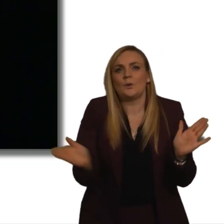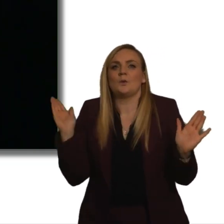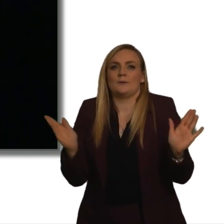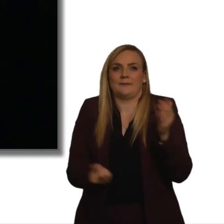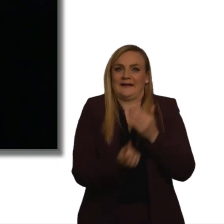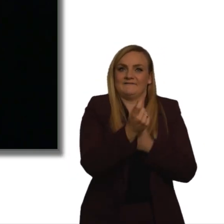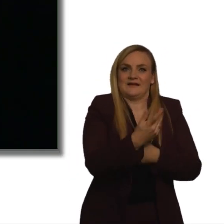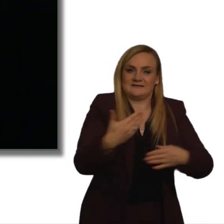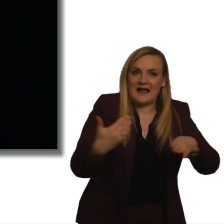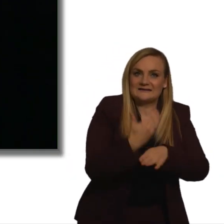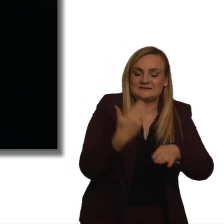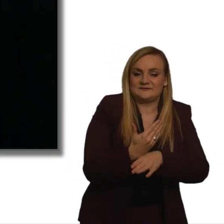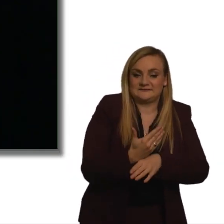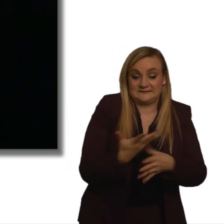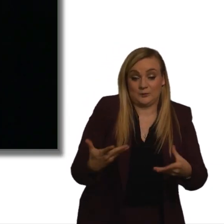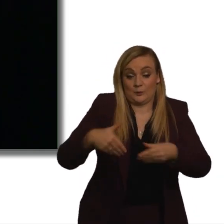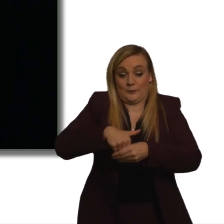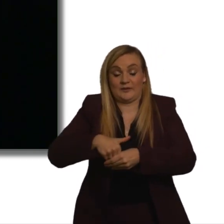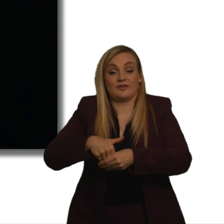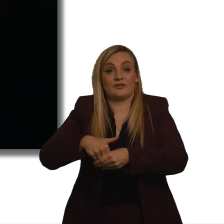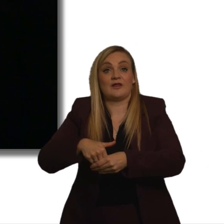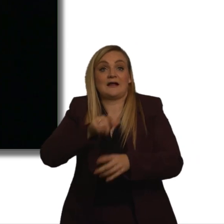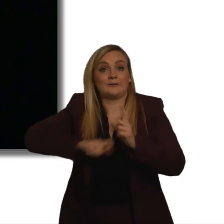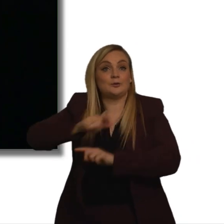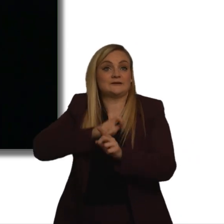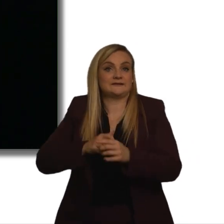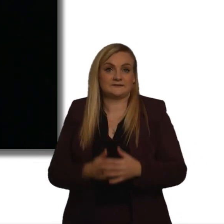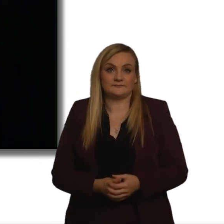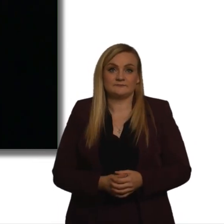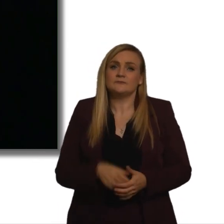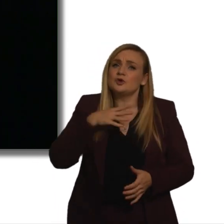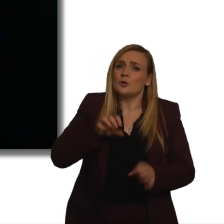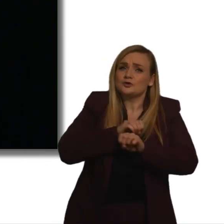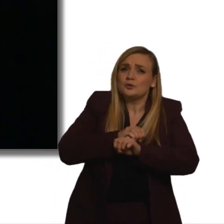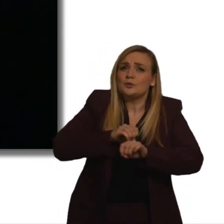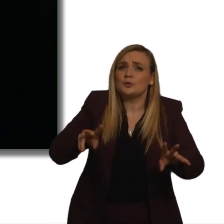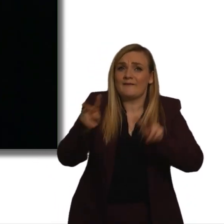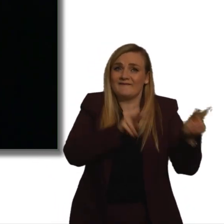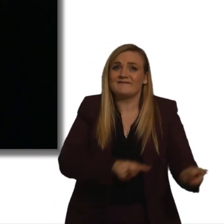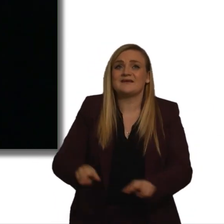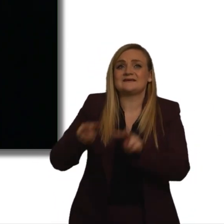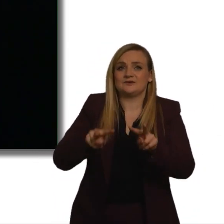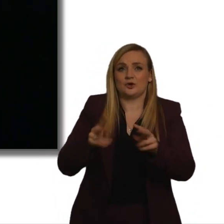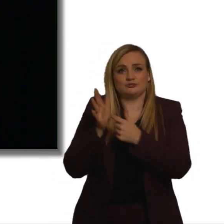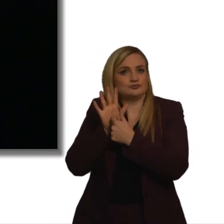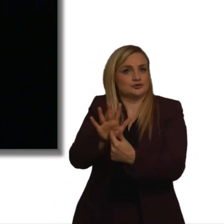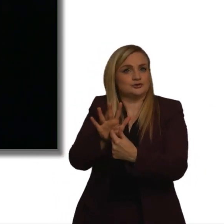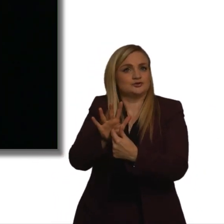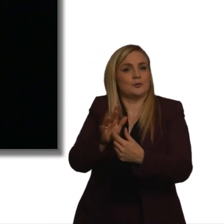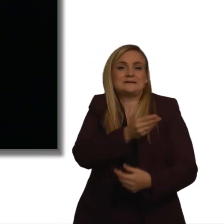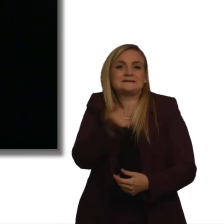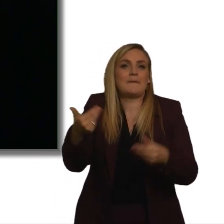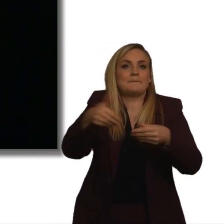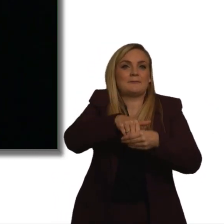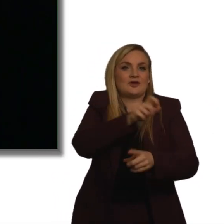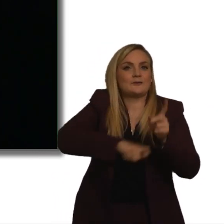and activities with our members and communities. And we'd like to share a short video which highlights some of our membership